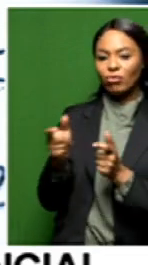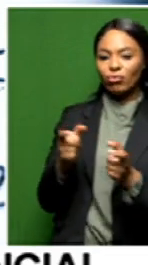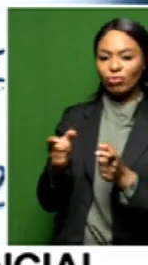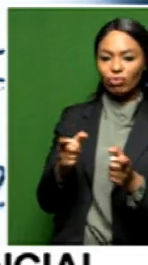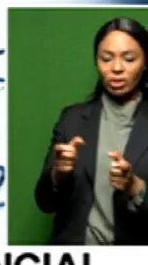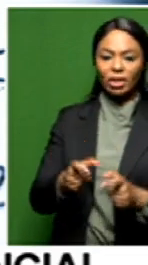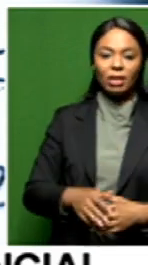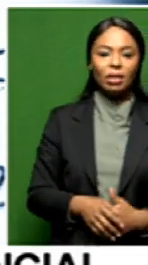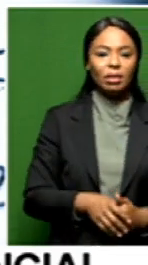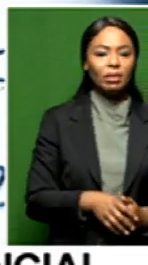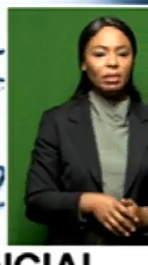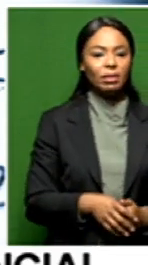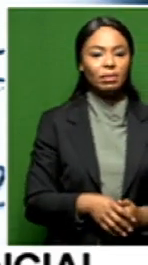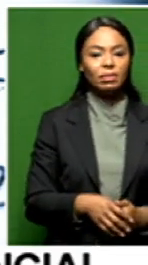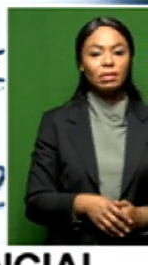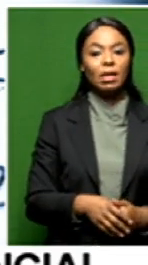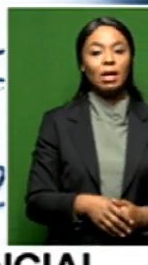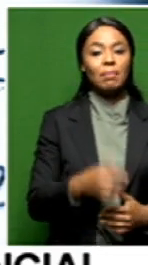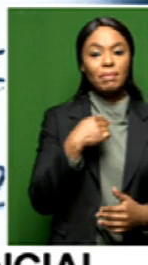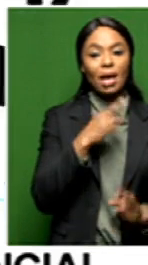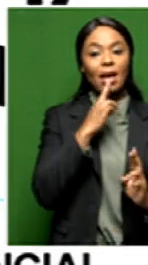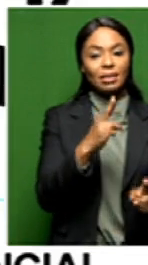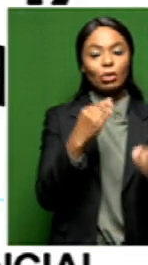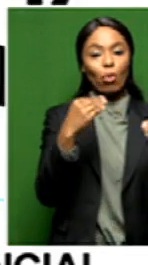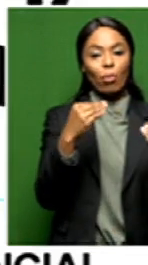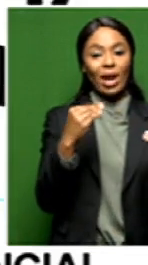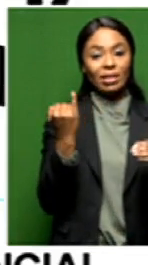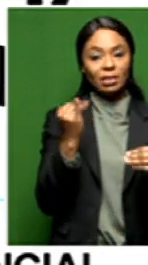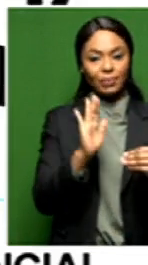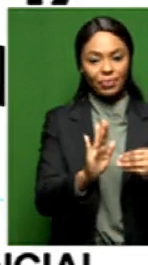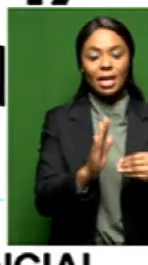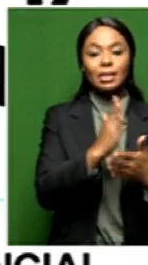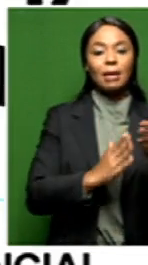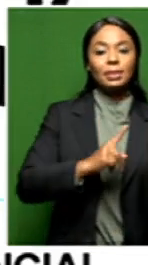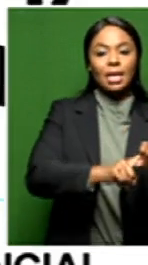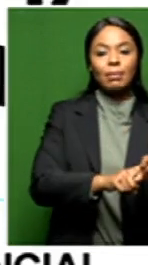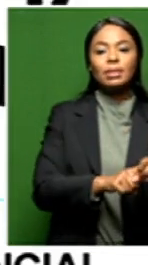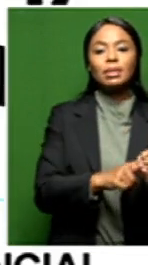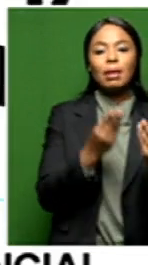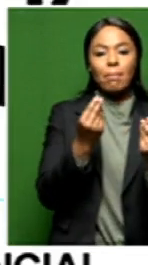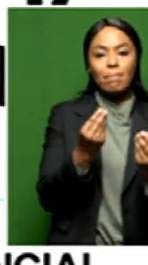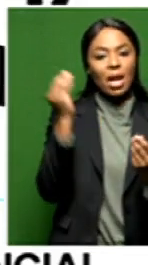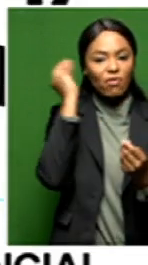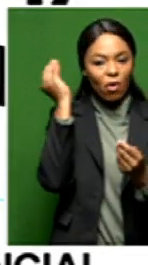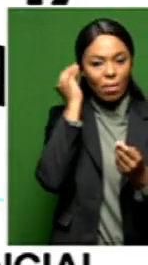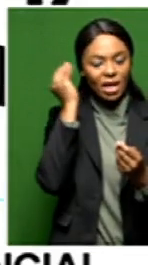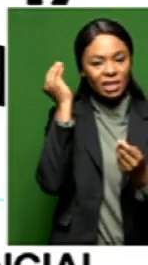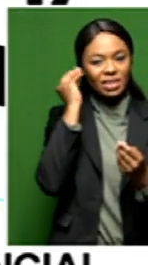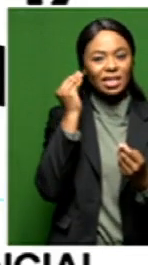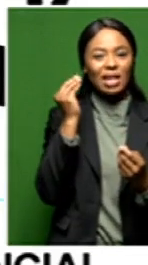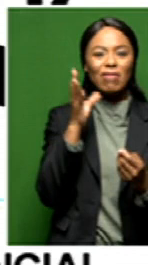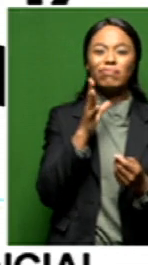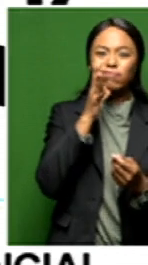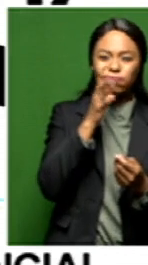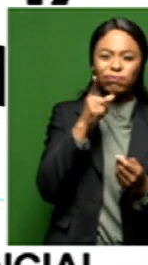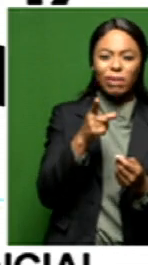Question, and I want to own this as a corporate. Sometimes we almost throw information down the gauntlet, and it's just too much. If South